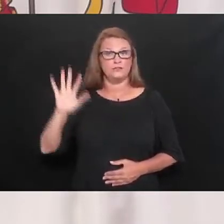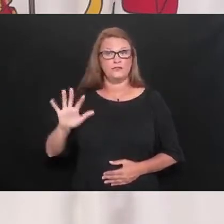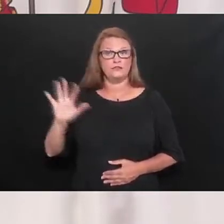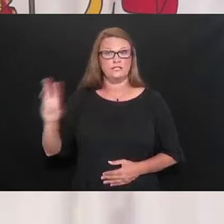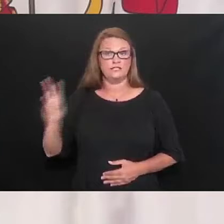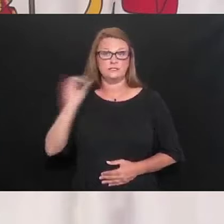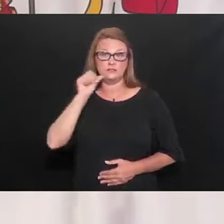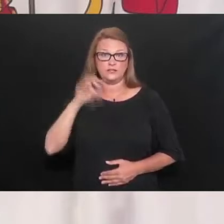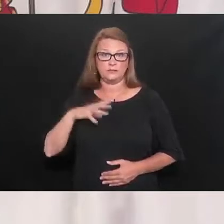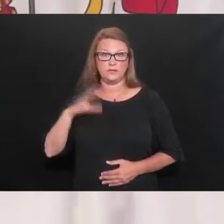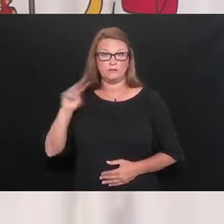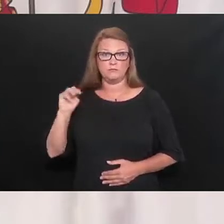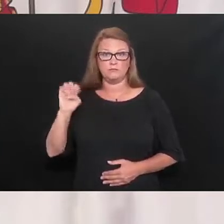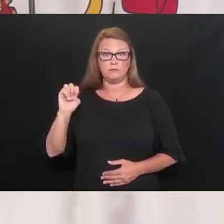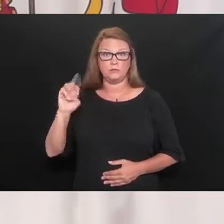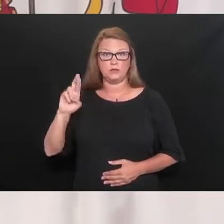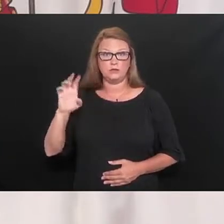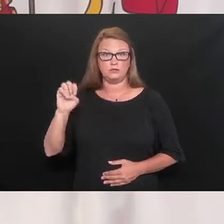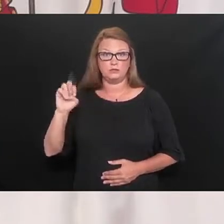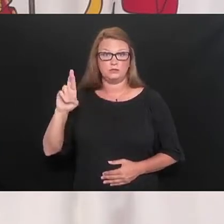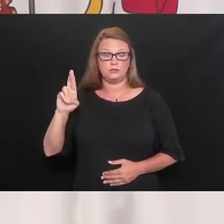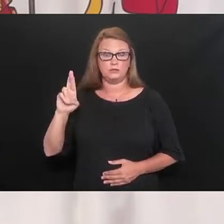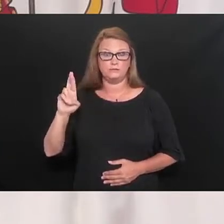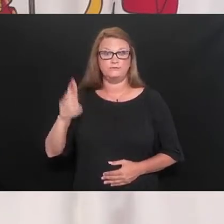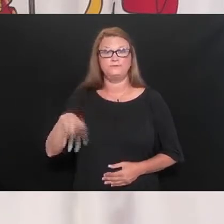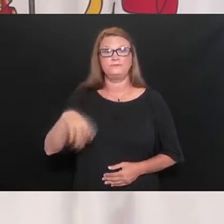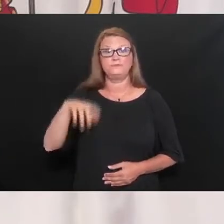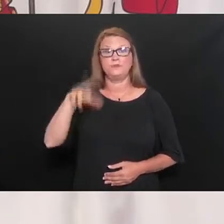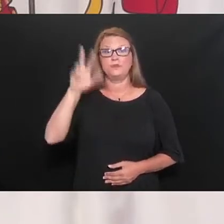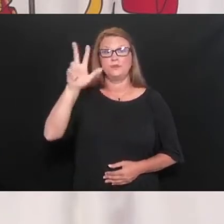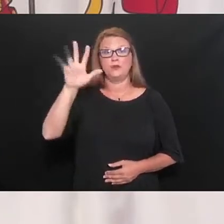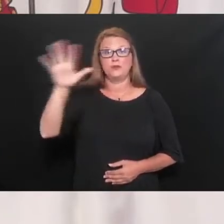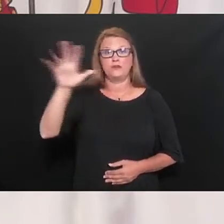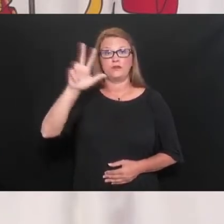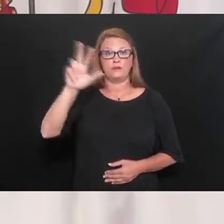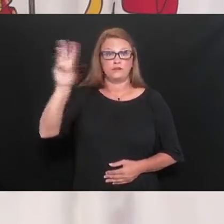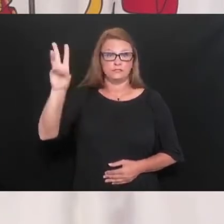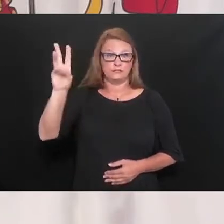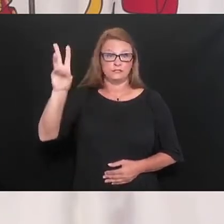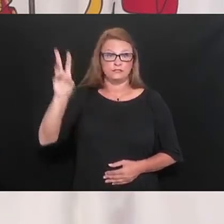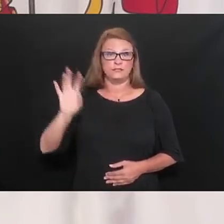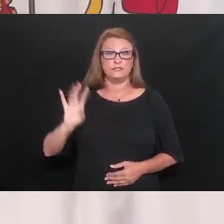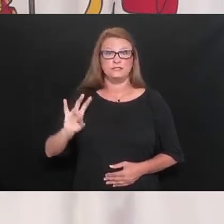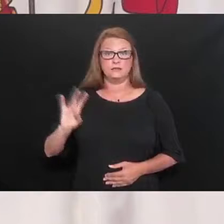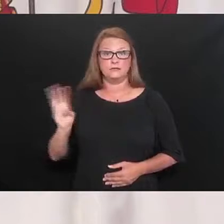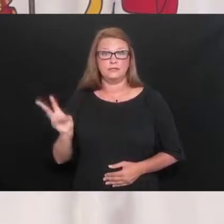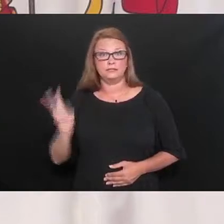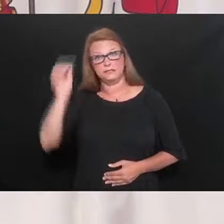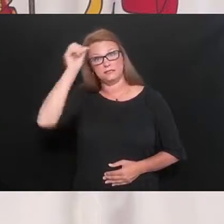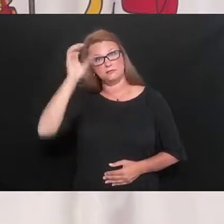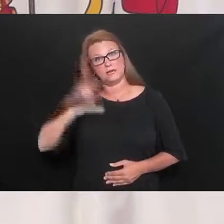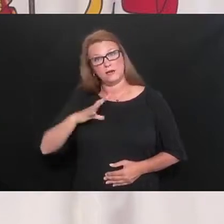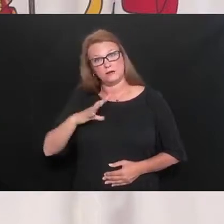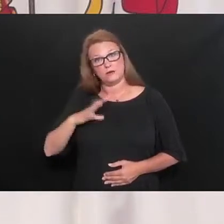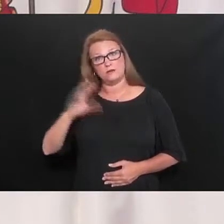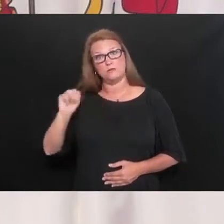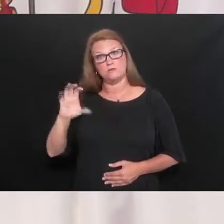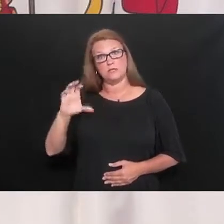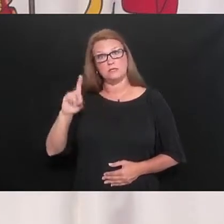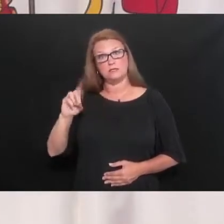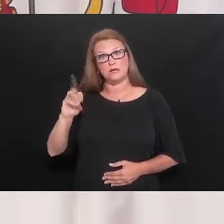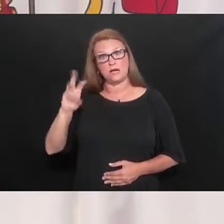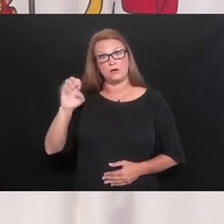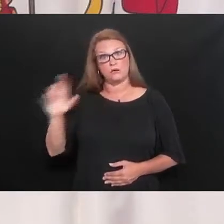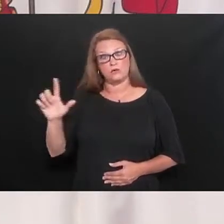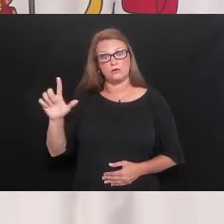56-year-old female from Mercer County. The 3,536th death is a 76-year-old male from McDowell County.